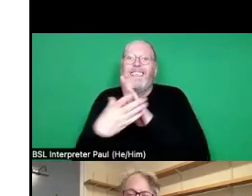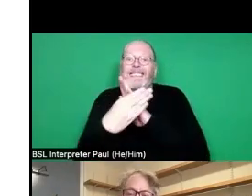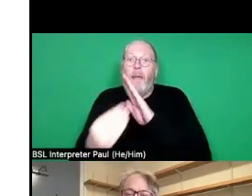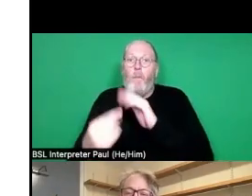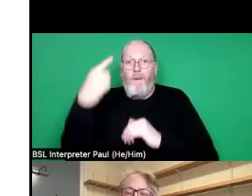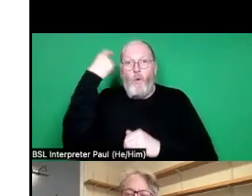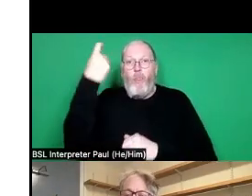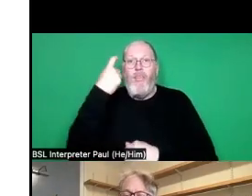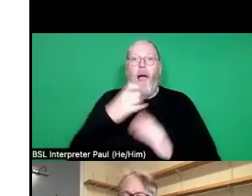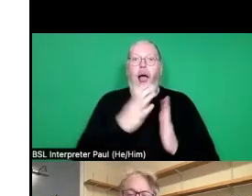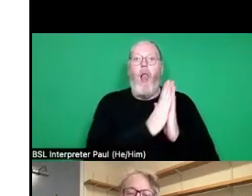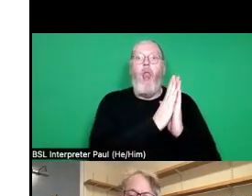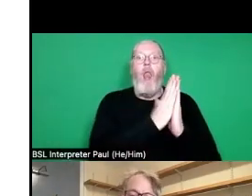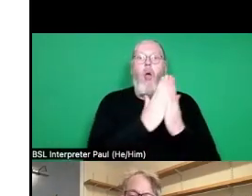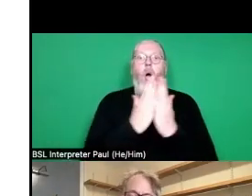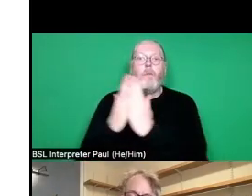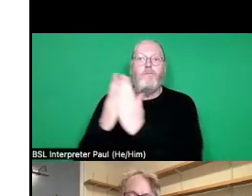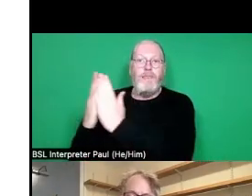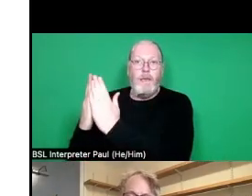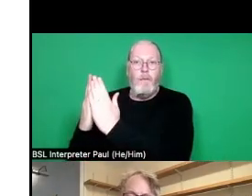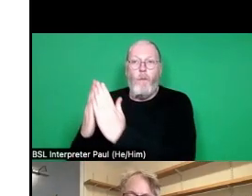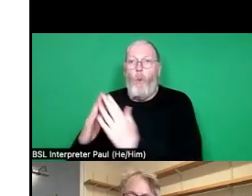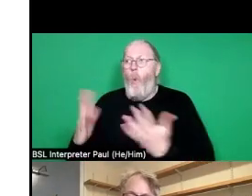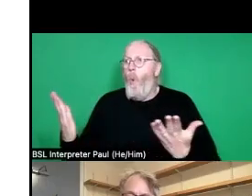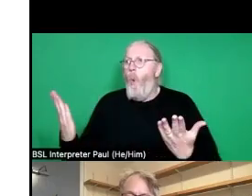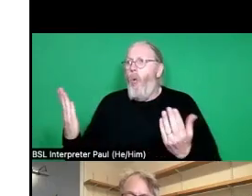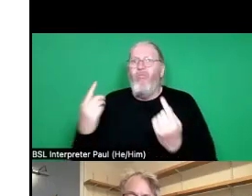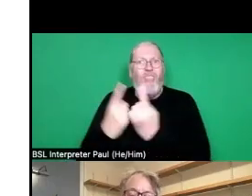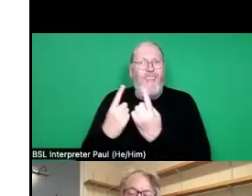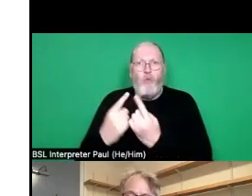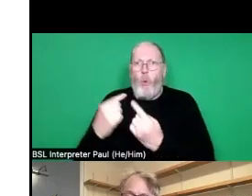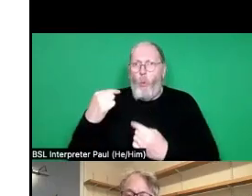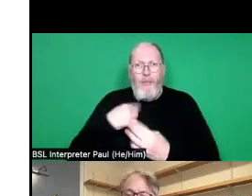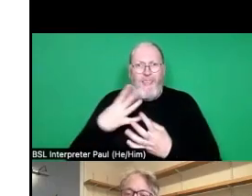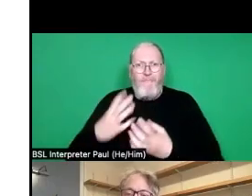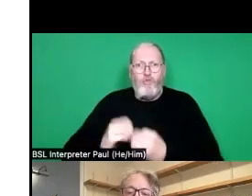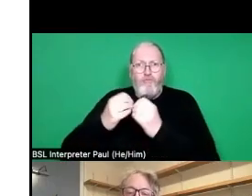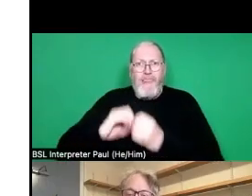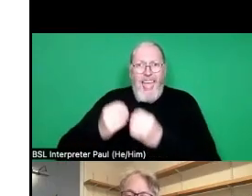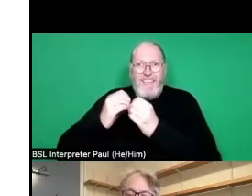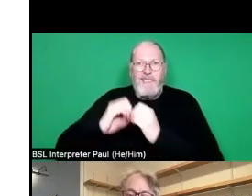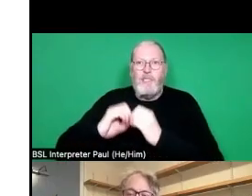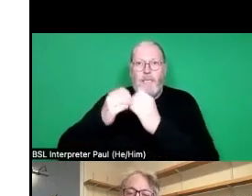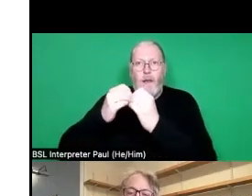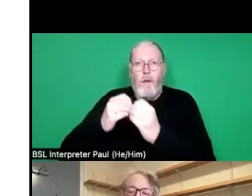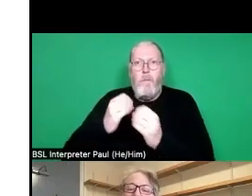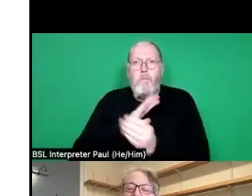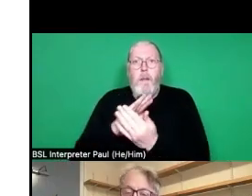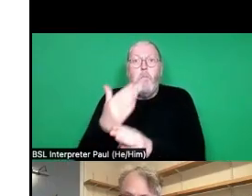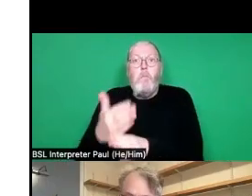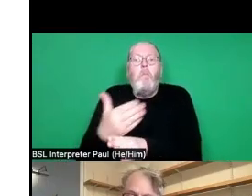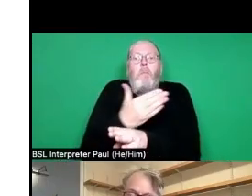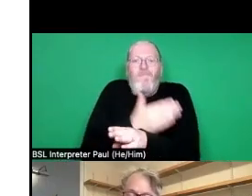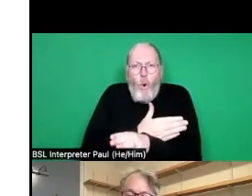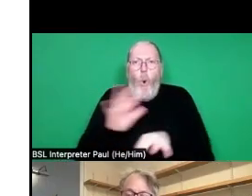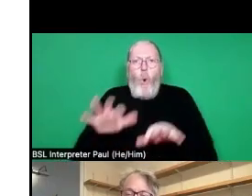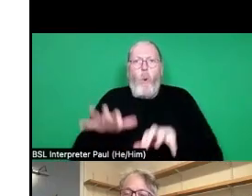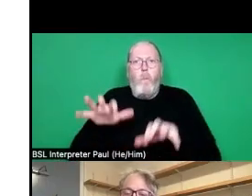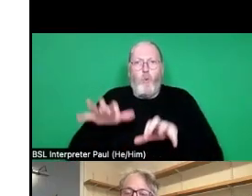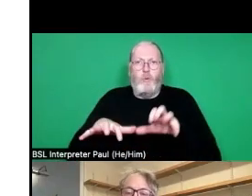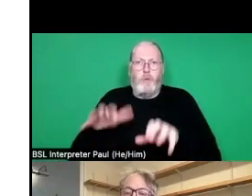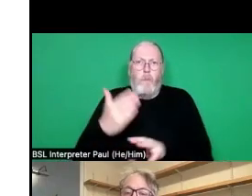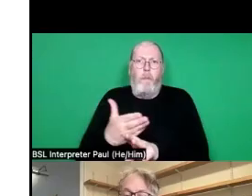tools that we've invented over centuries and thousands of years, which preempt computational technologies,